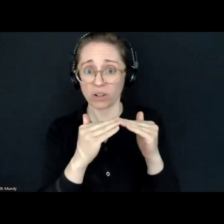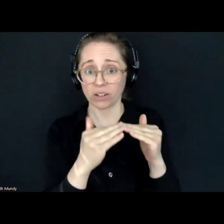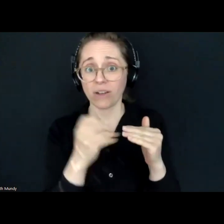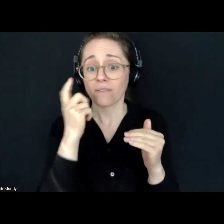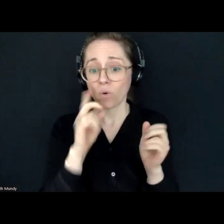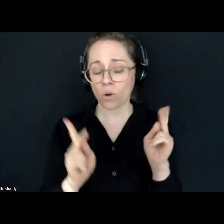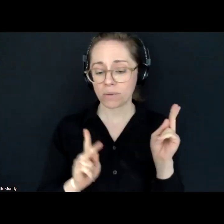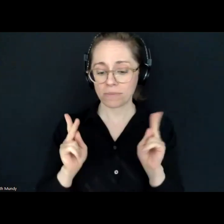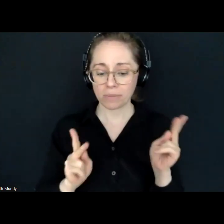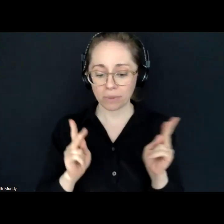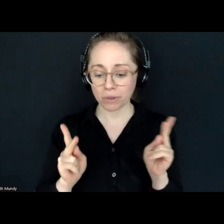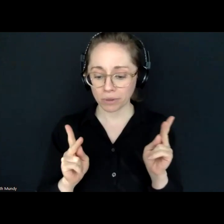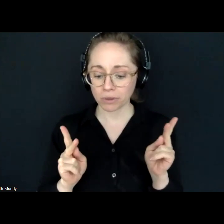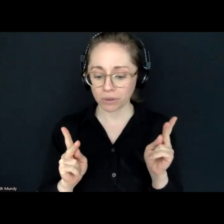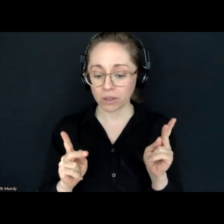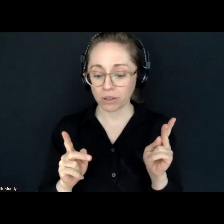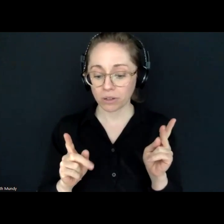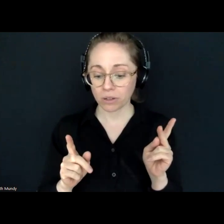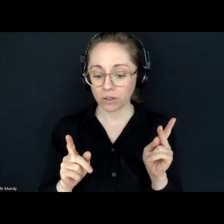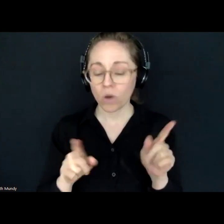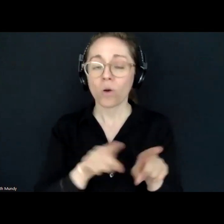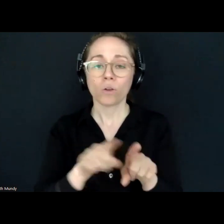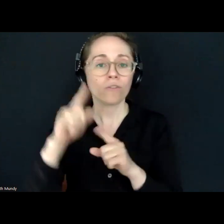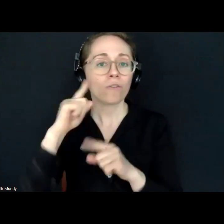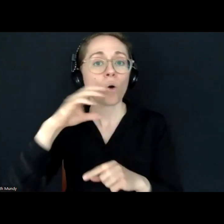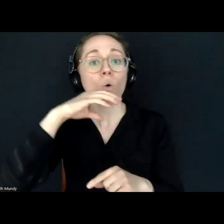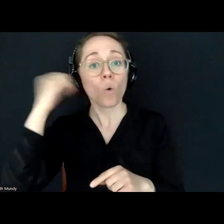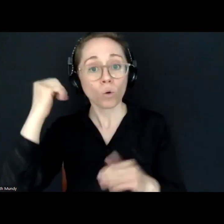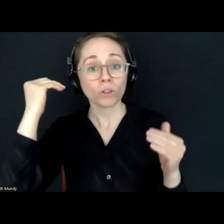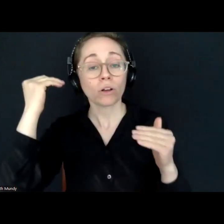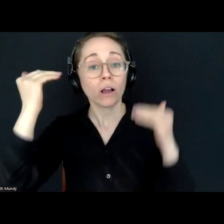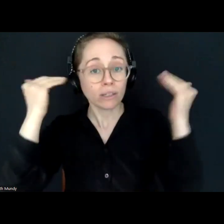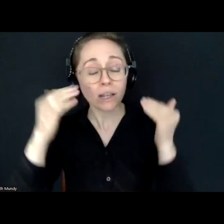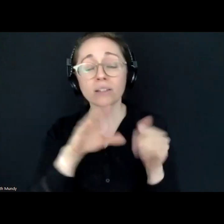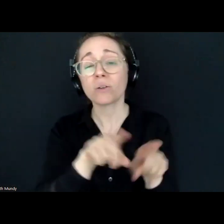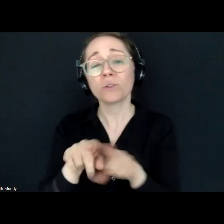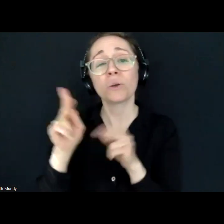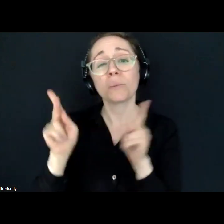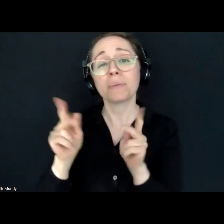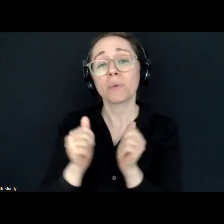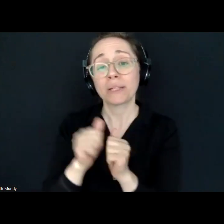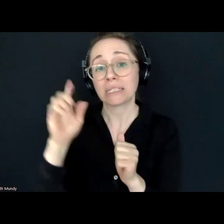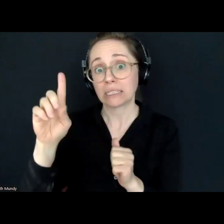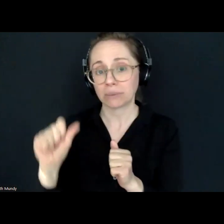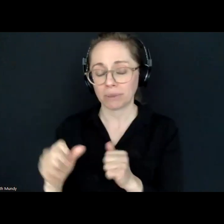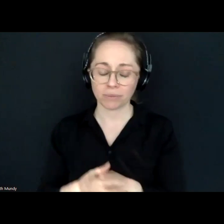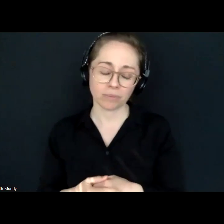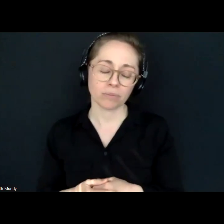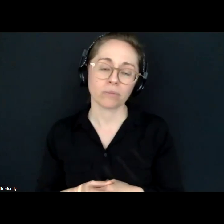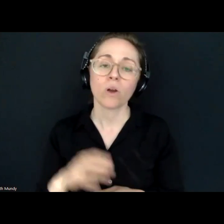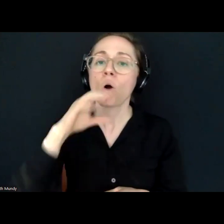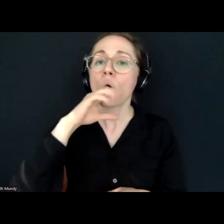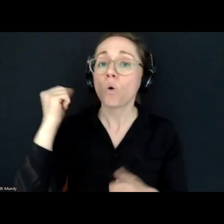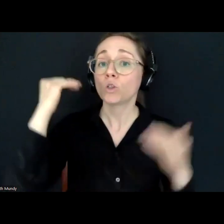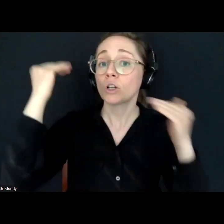who older adults and people with disabilities. And we know that older adults who are